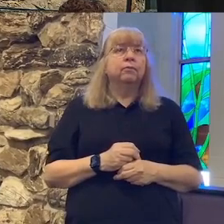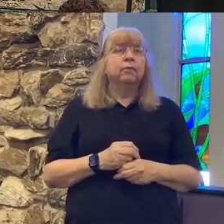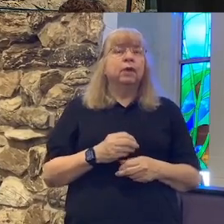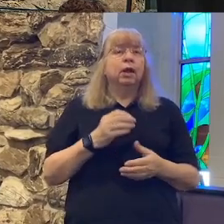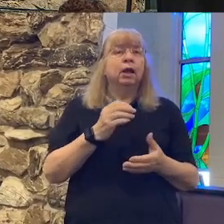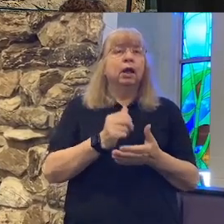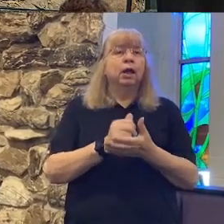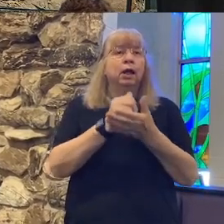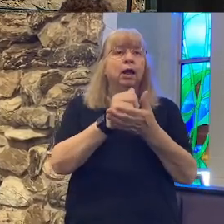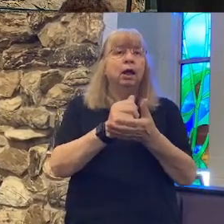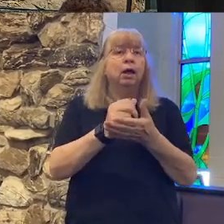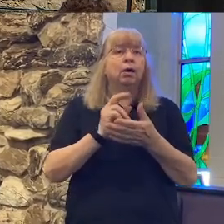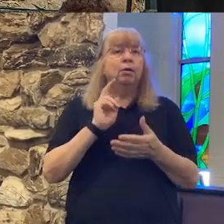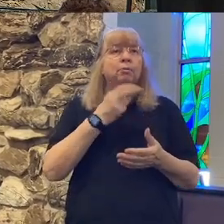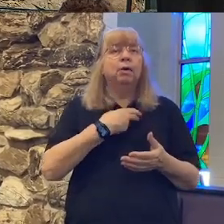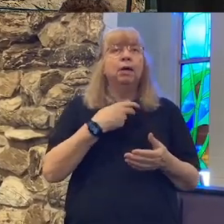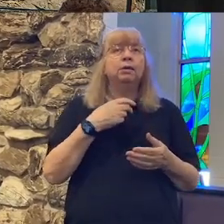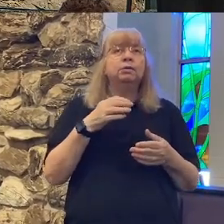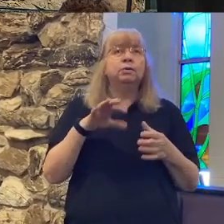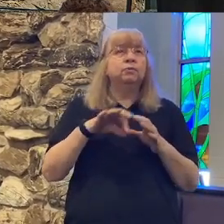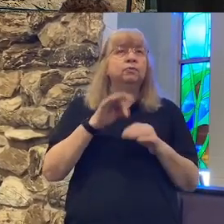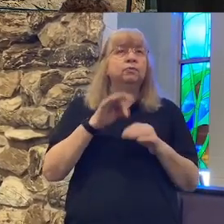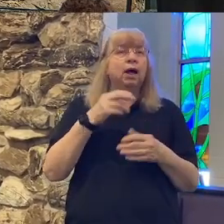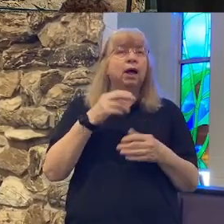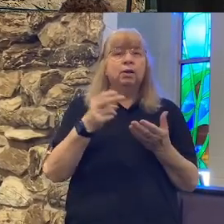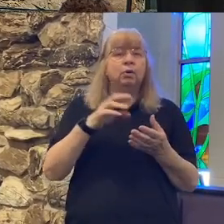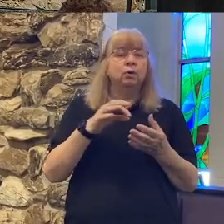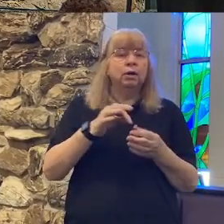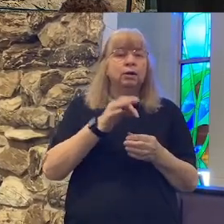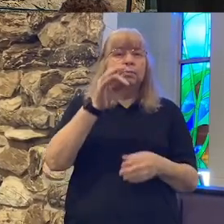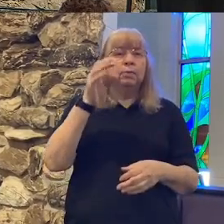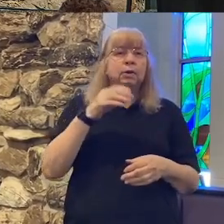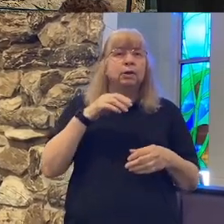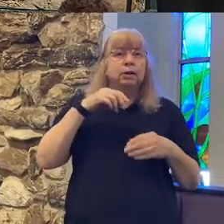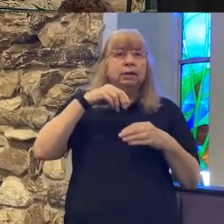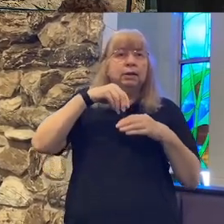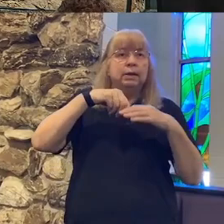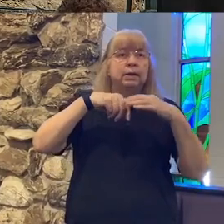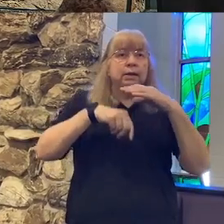Help us to find that Holy Spirit deep within us